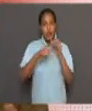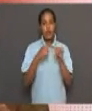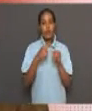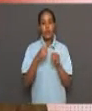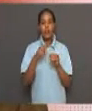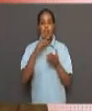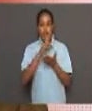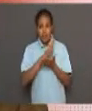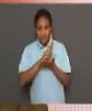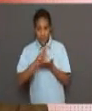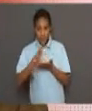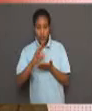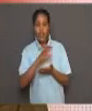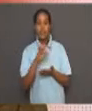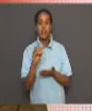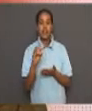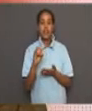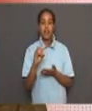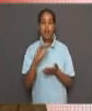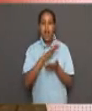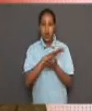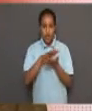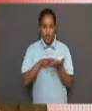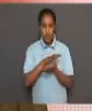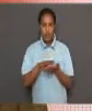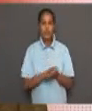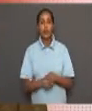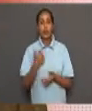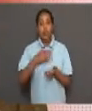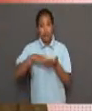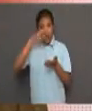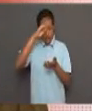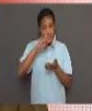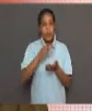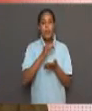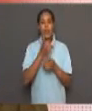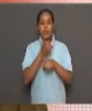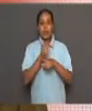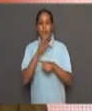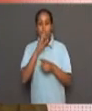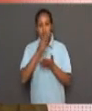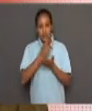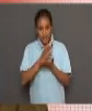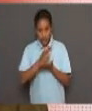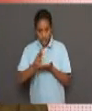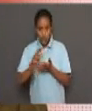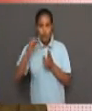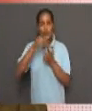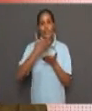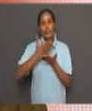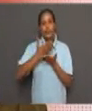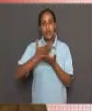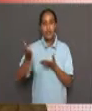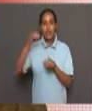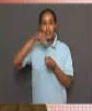about refining and alloying. We learned that metals are refined to